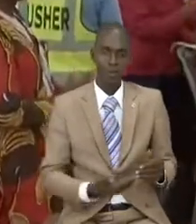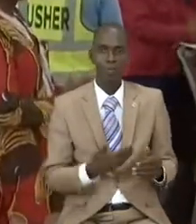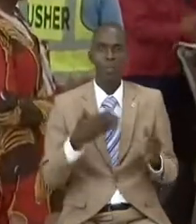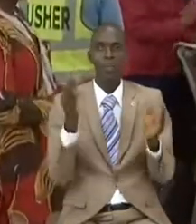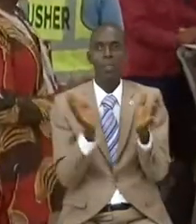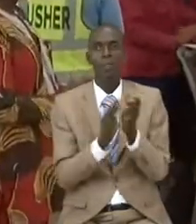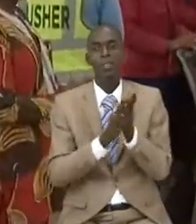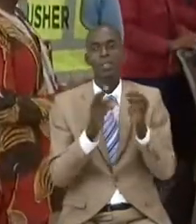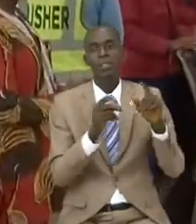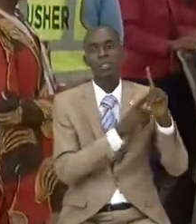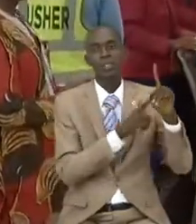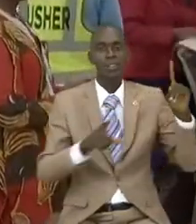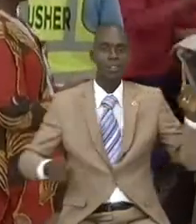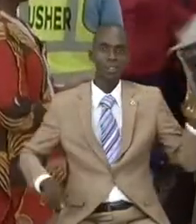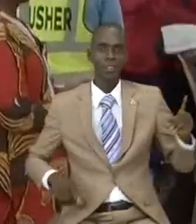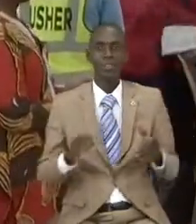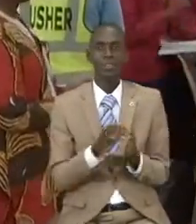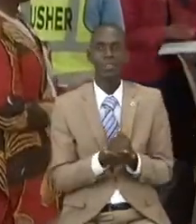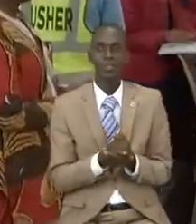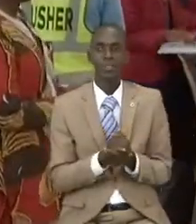Praise the Lord.